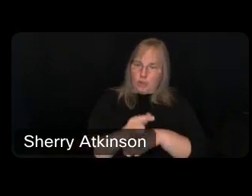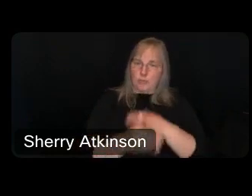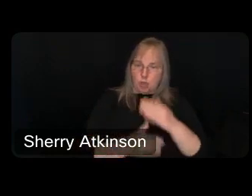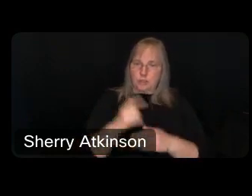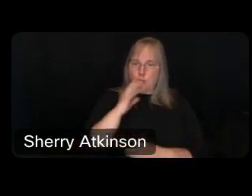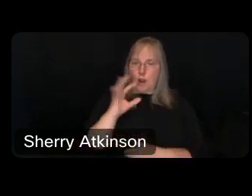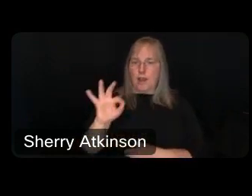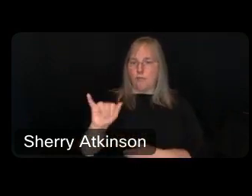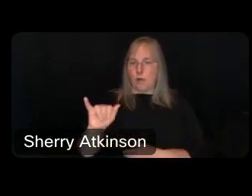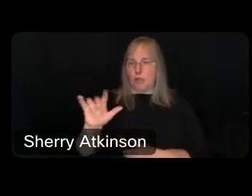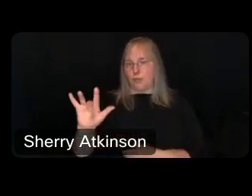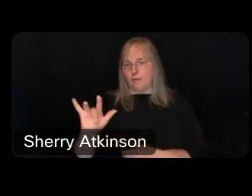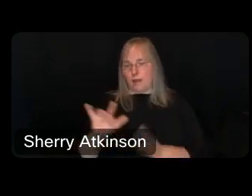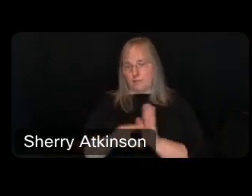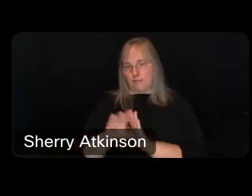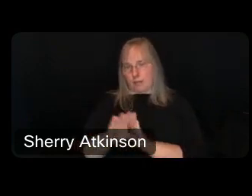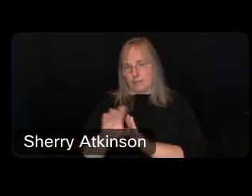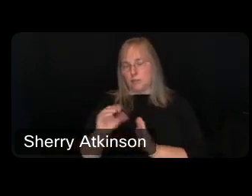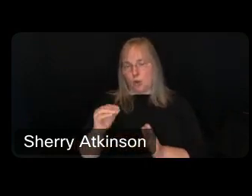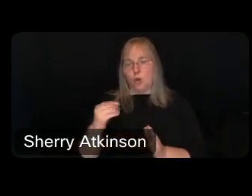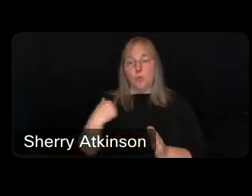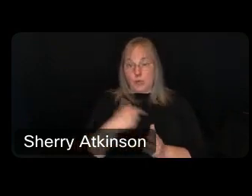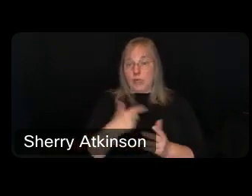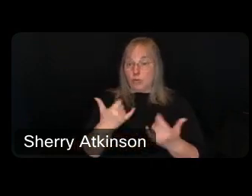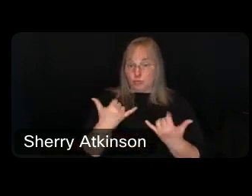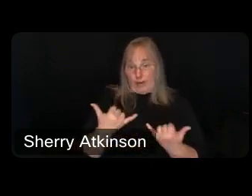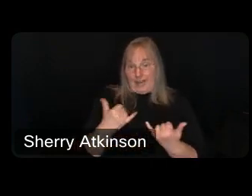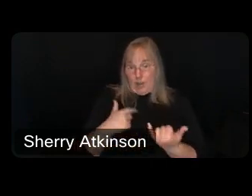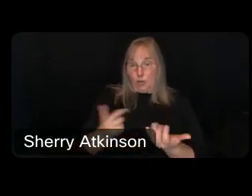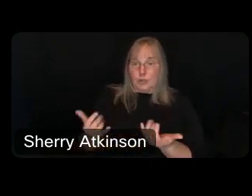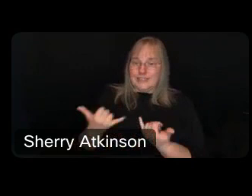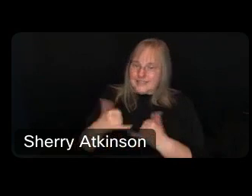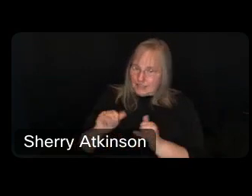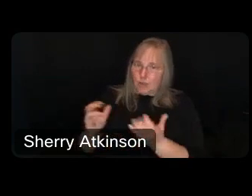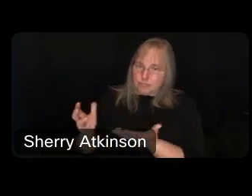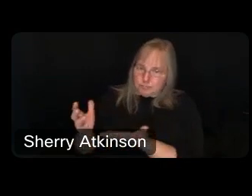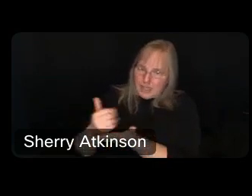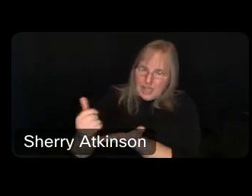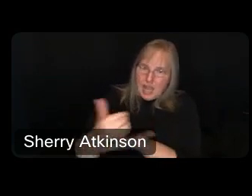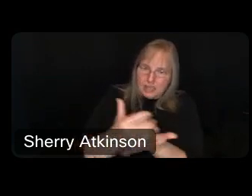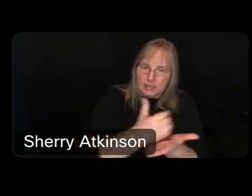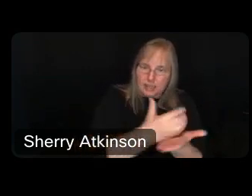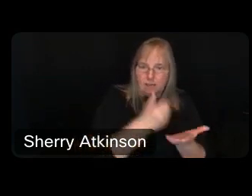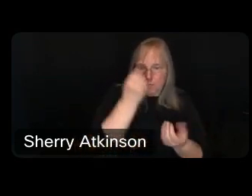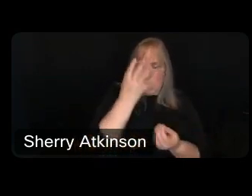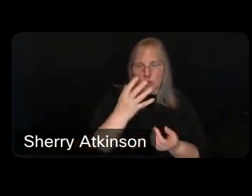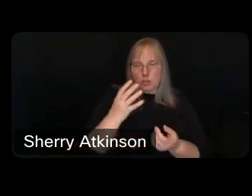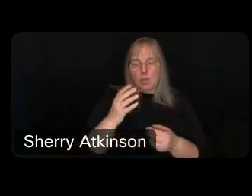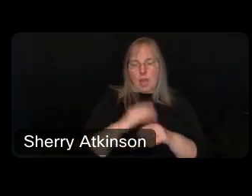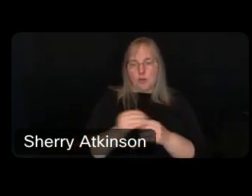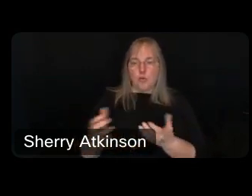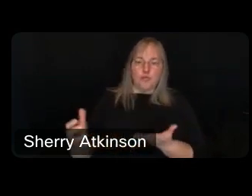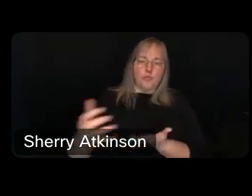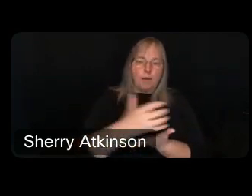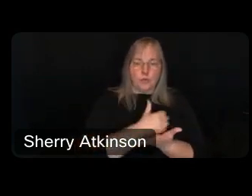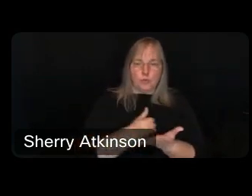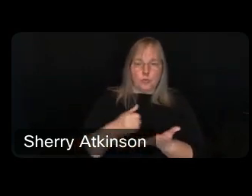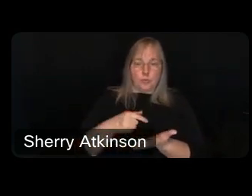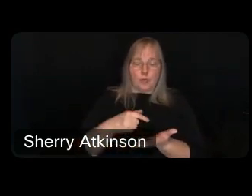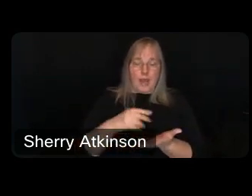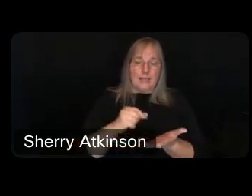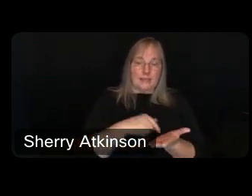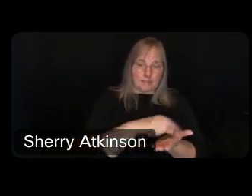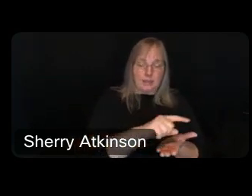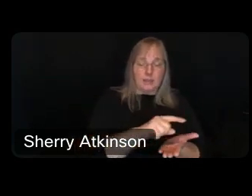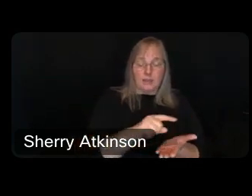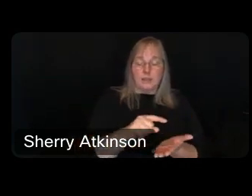on the operating side, we're still collecting information, and on both revenue side and the expenditure side there. On the CIP